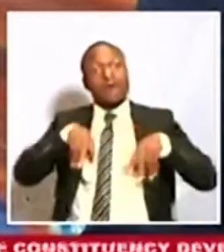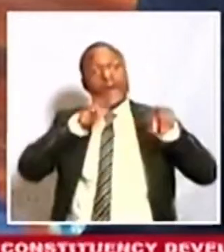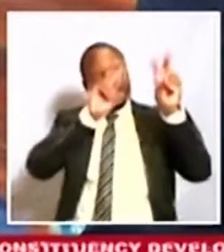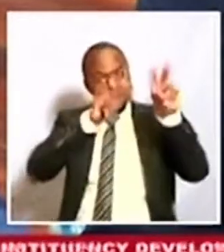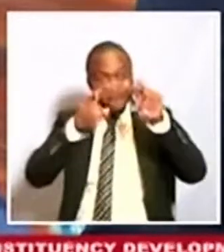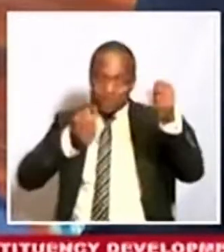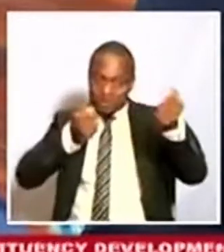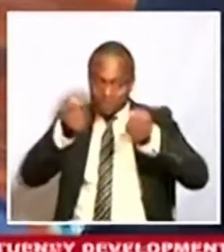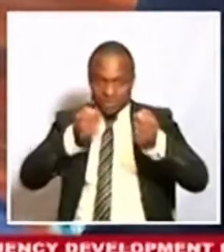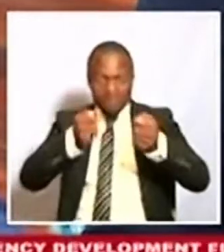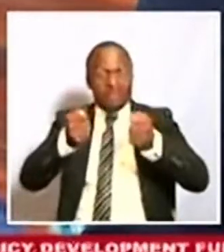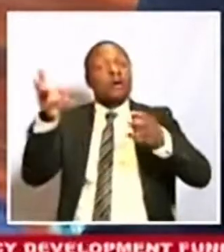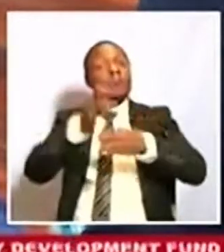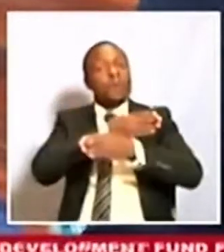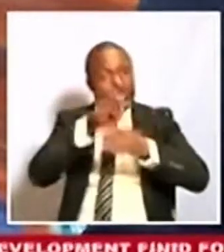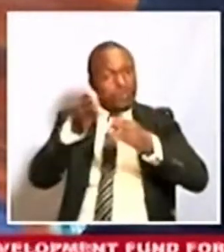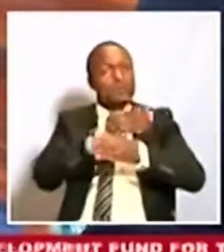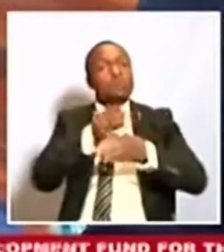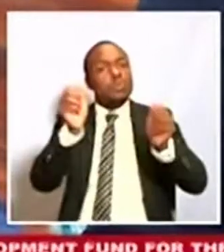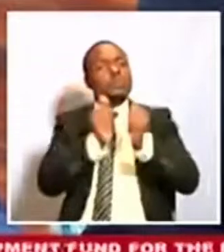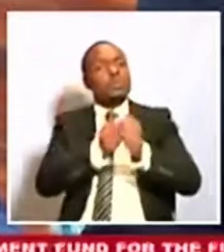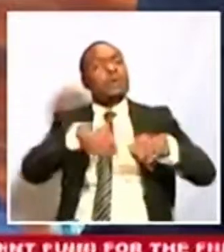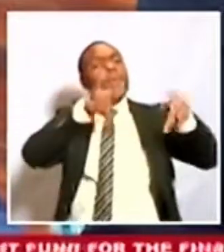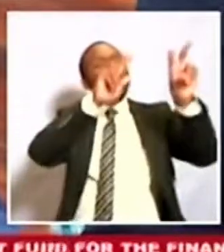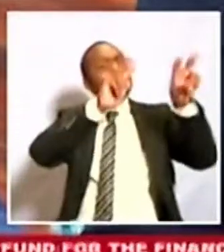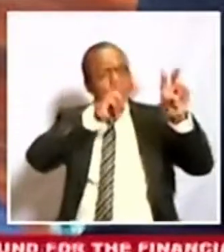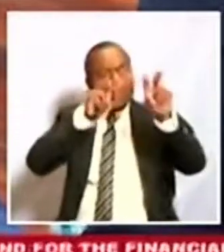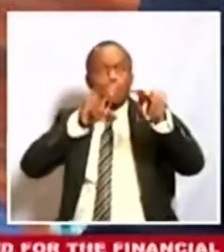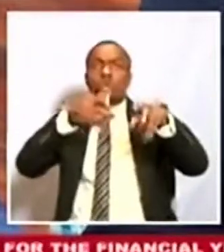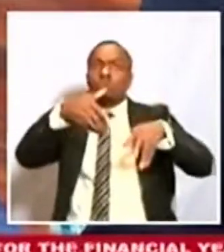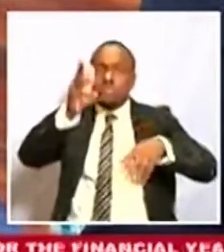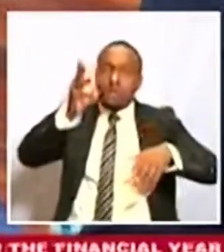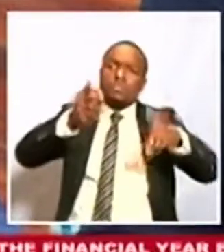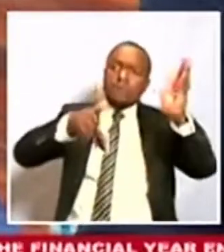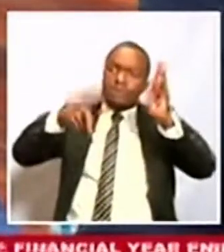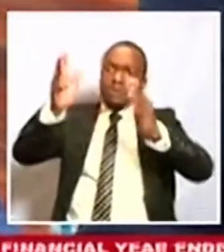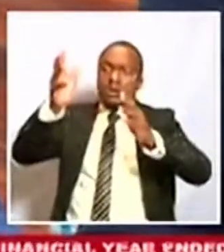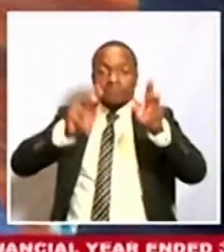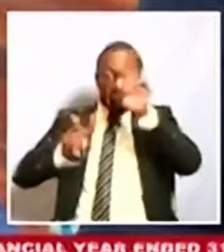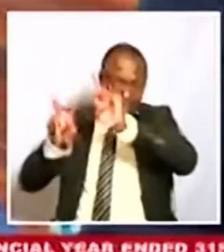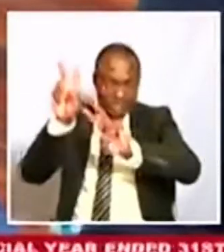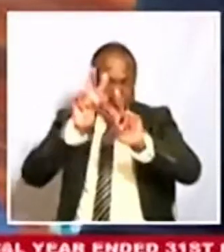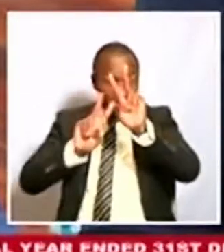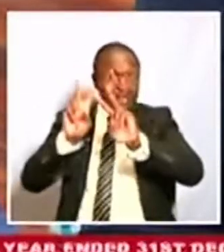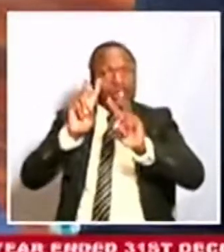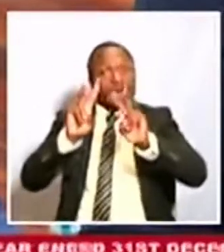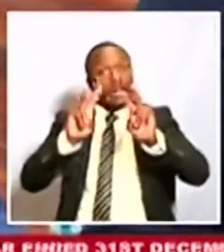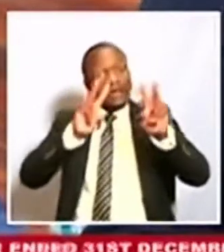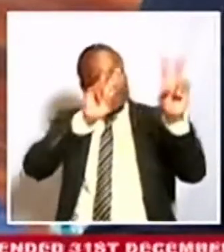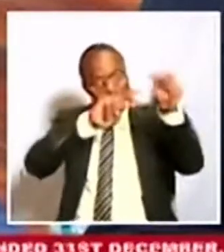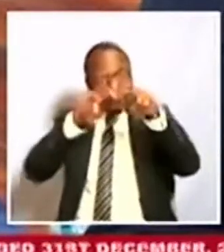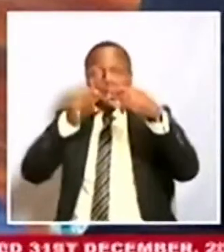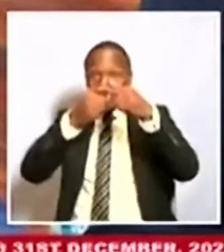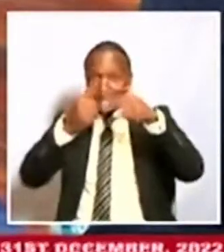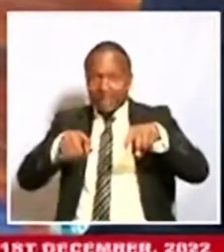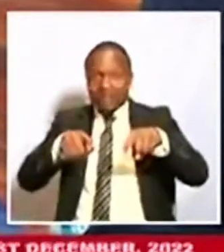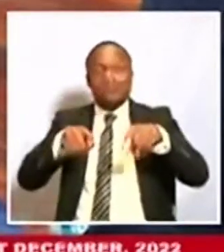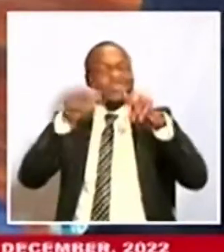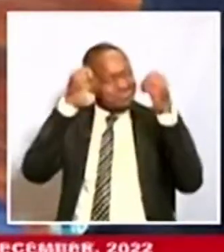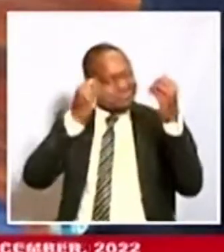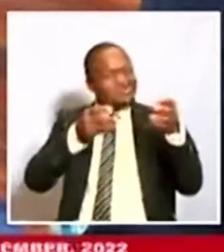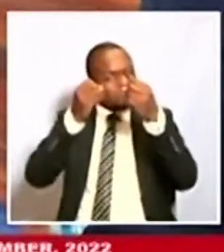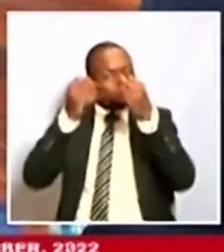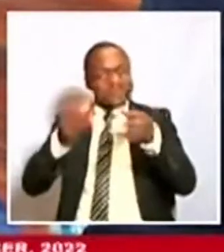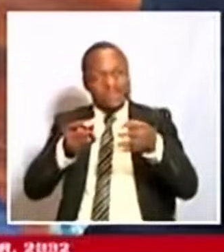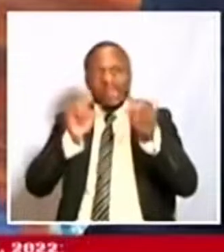vehicle. It's very busy with these monitoring visits. Monitoring is done regularly, Chair. I can assure